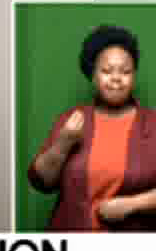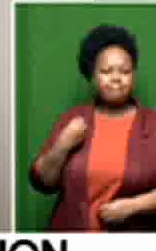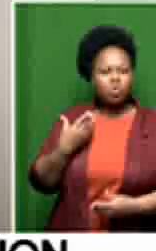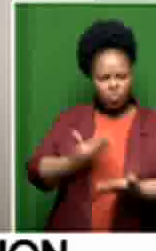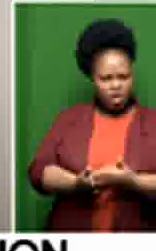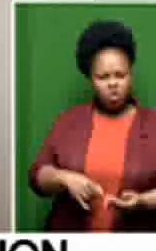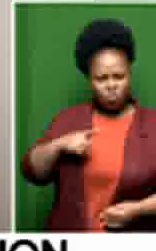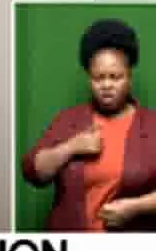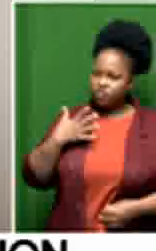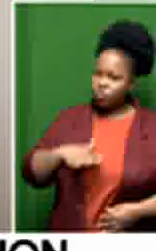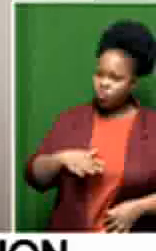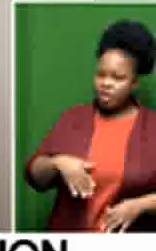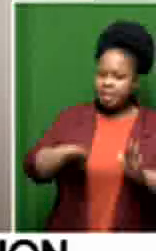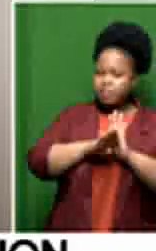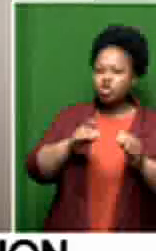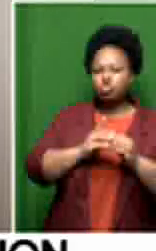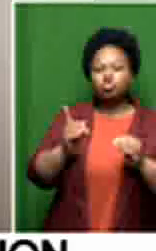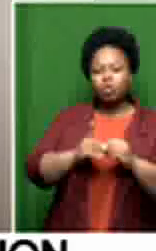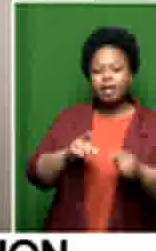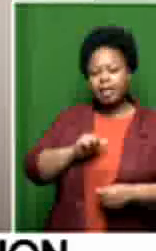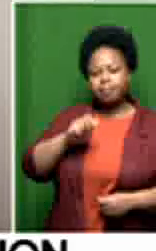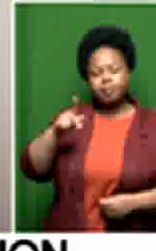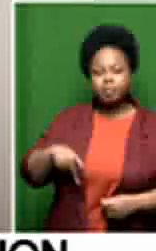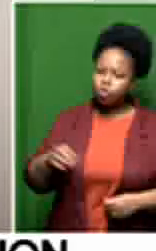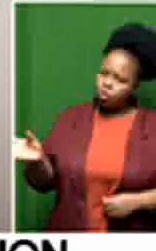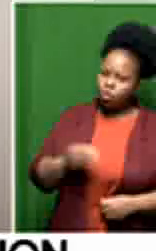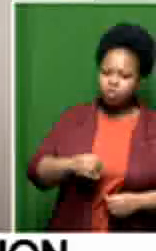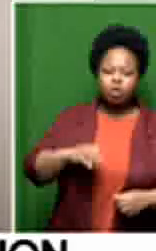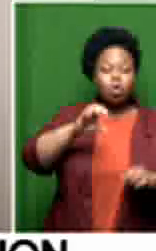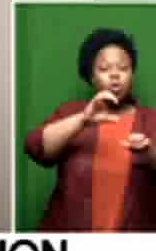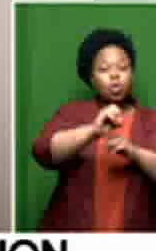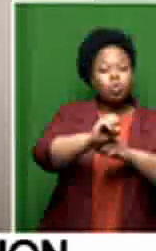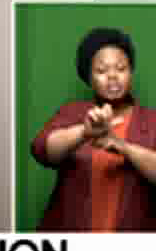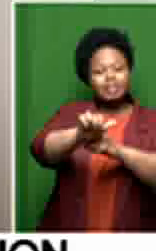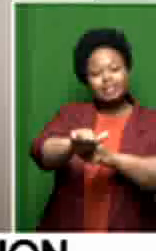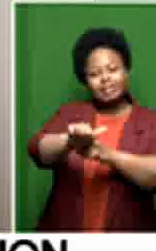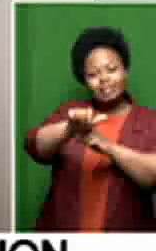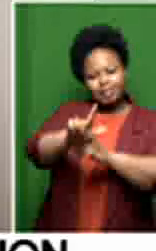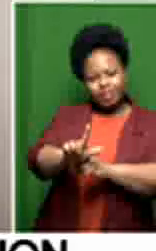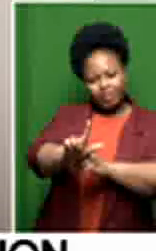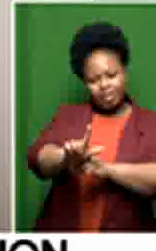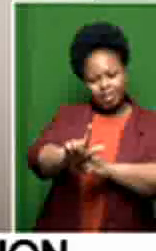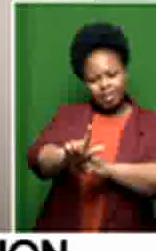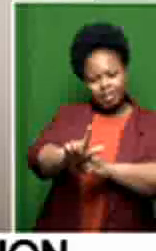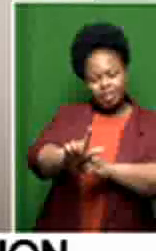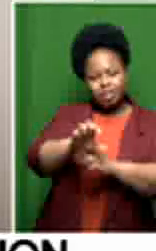want to build a billion-dollar app, we've got to come together as visionaries. My number is 067